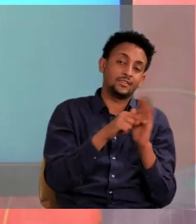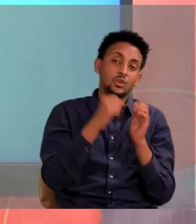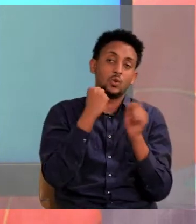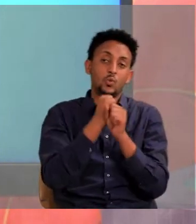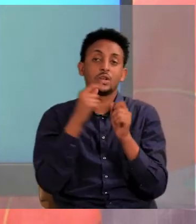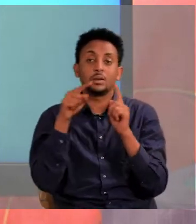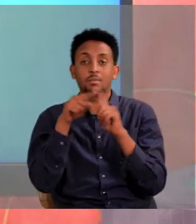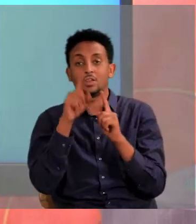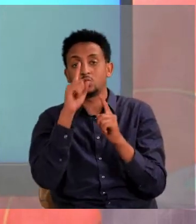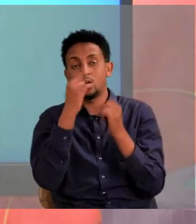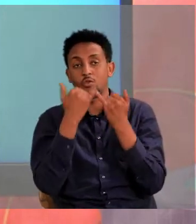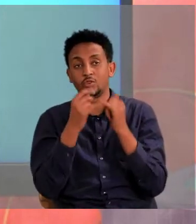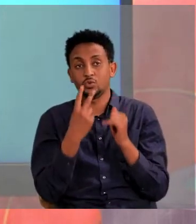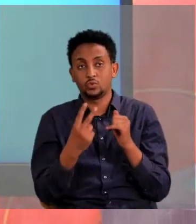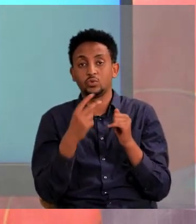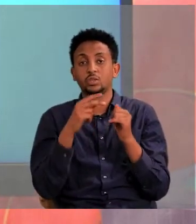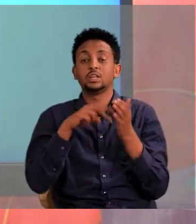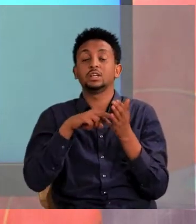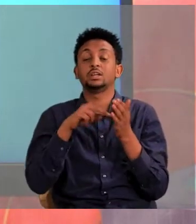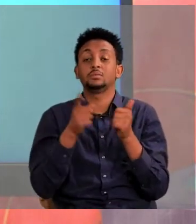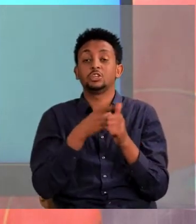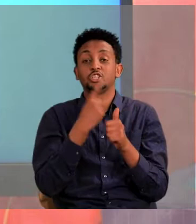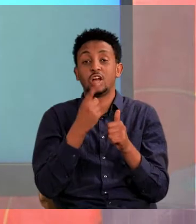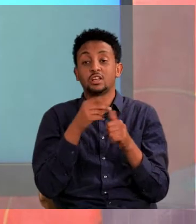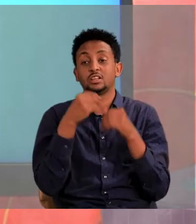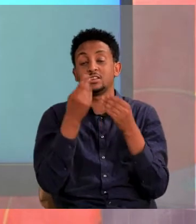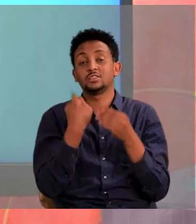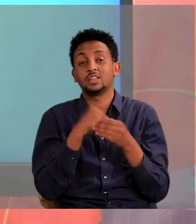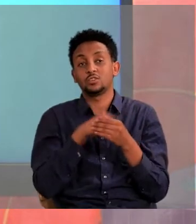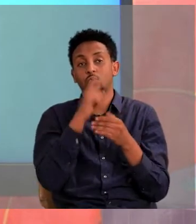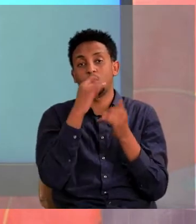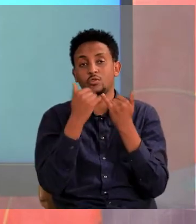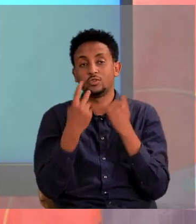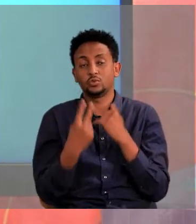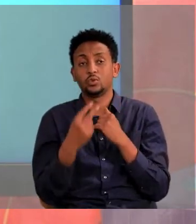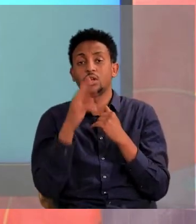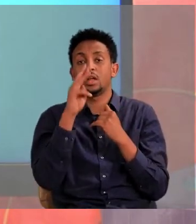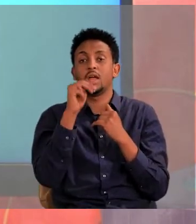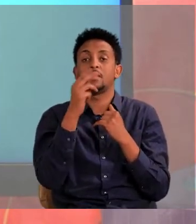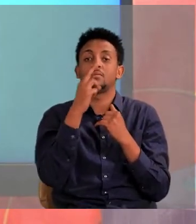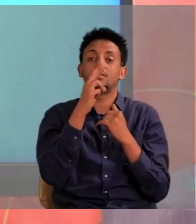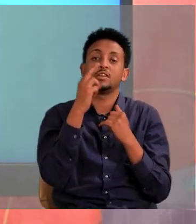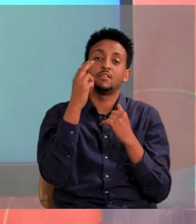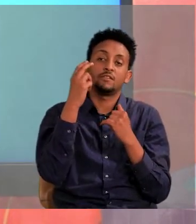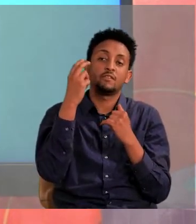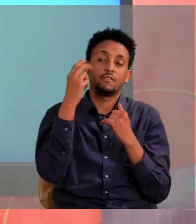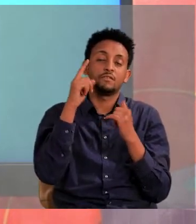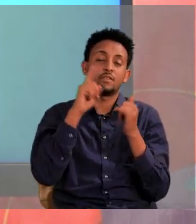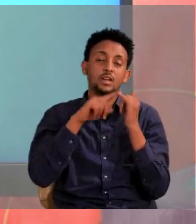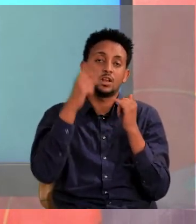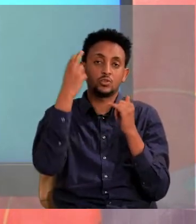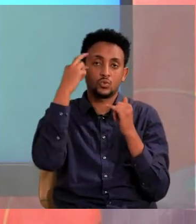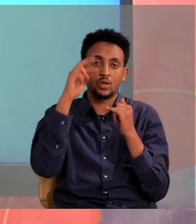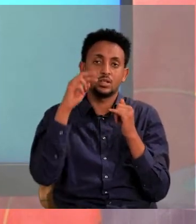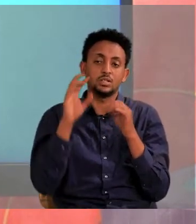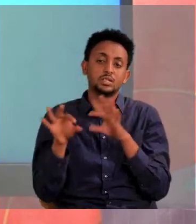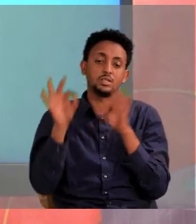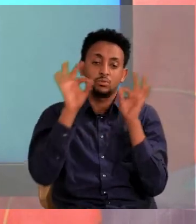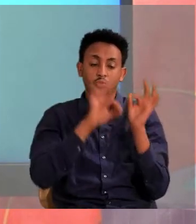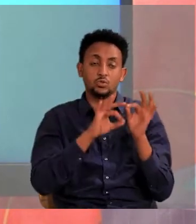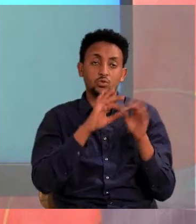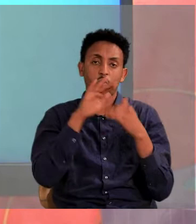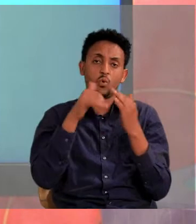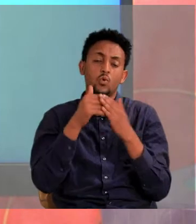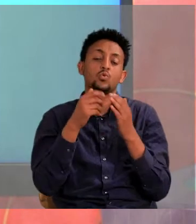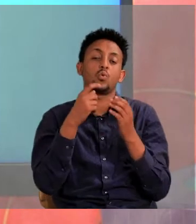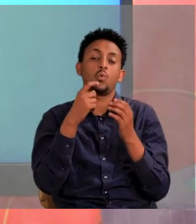Work plus 1 over 2, the initial velocity squared gives us 1 over 2 mv final squared. Therefore, substituting all